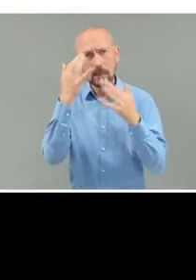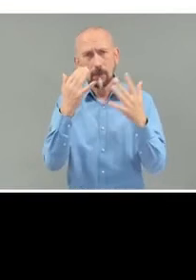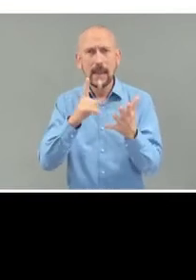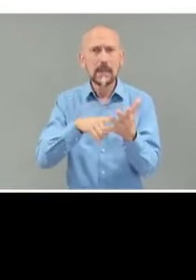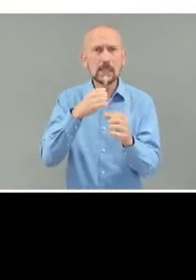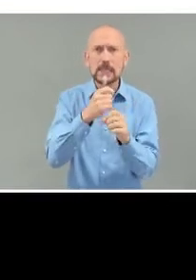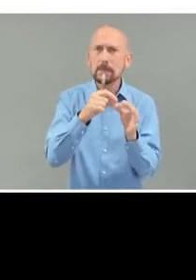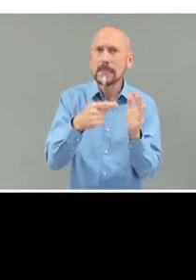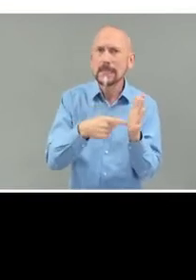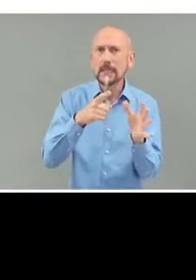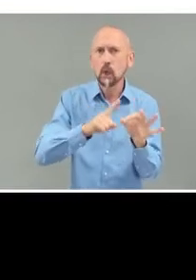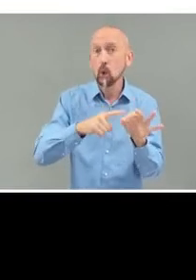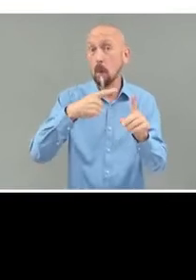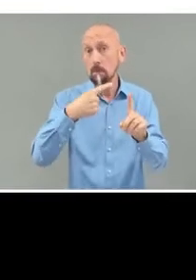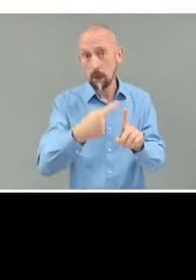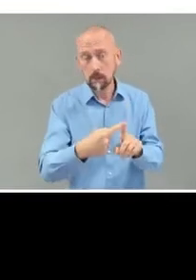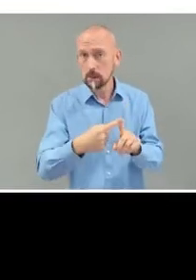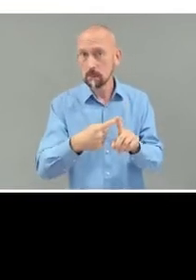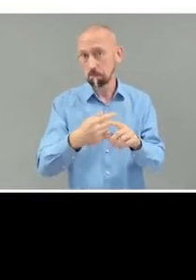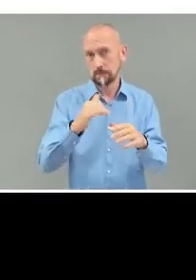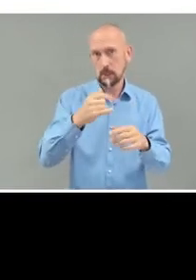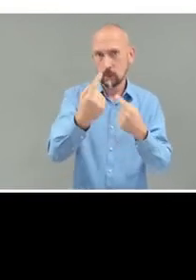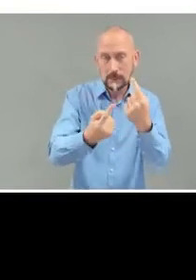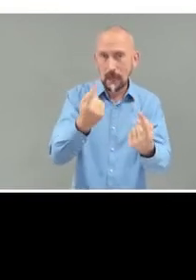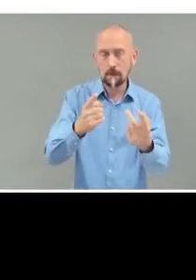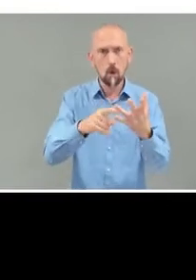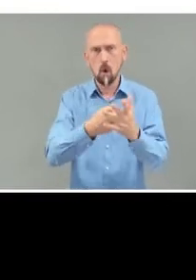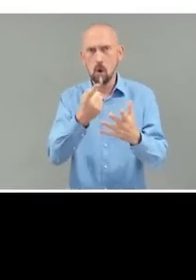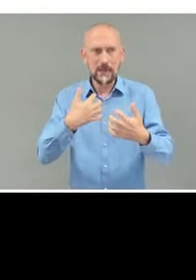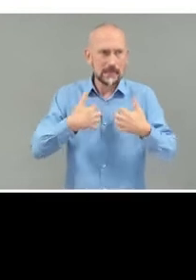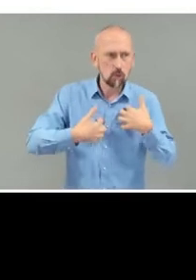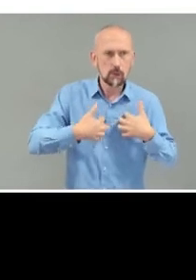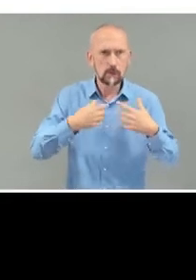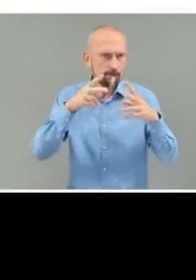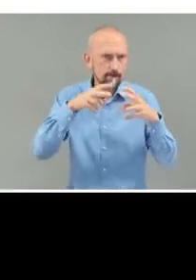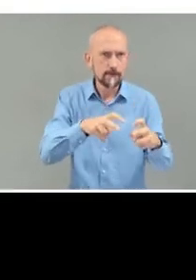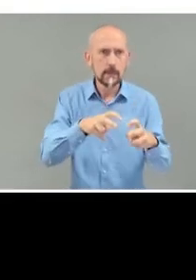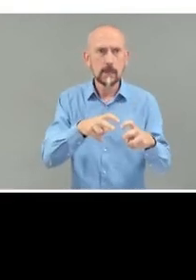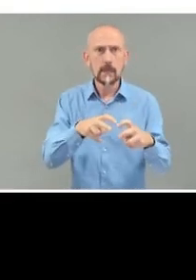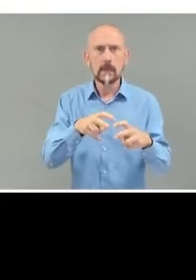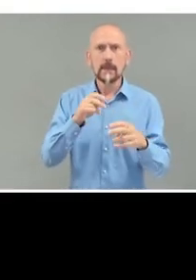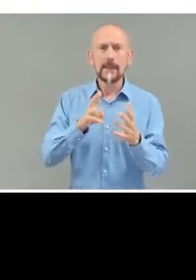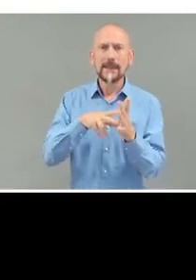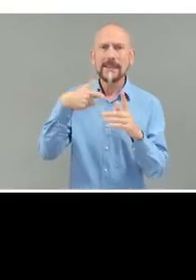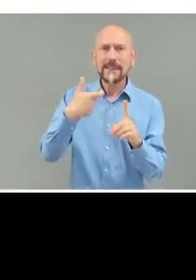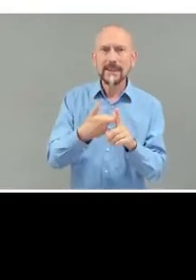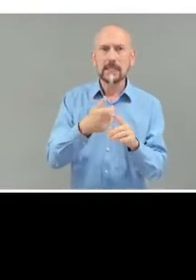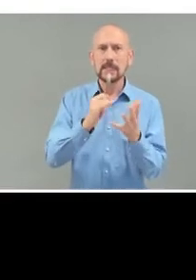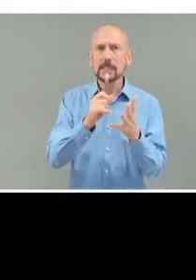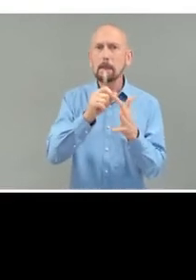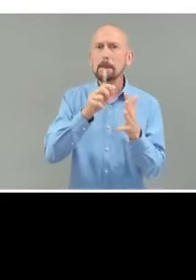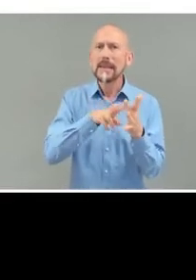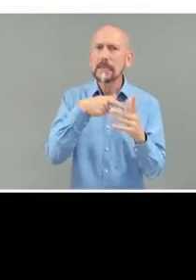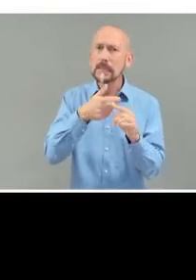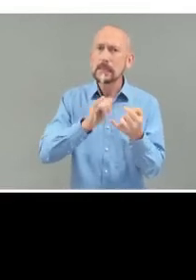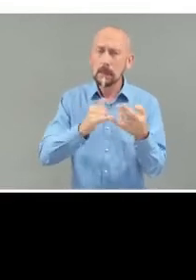have population or interested in that side of diversity, Nick Spinks has produced a YouTube video, and I believe these slides will be made available